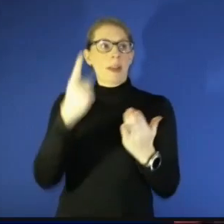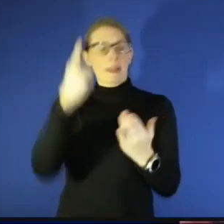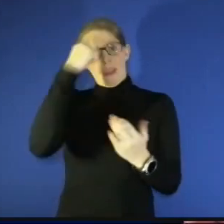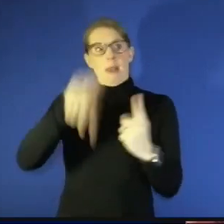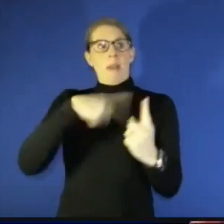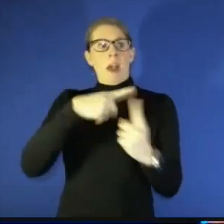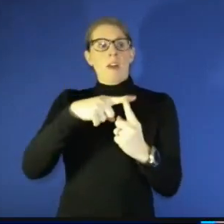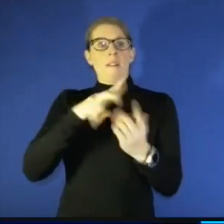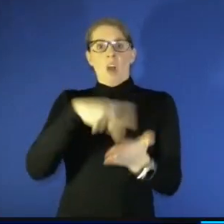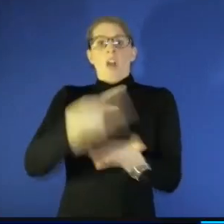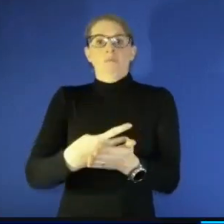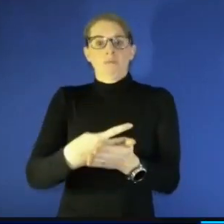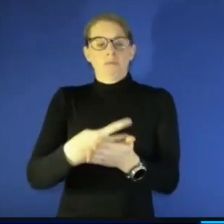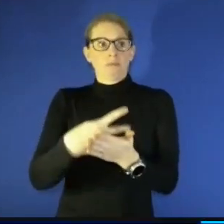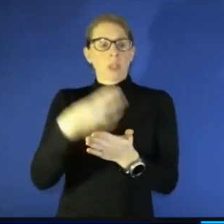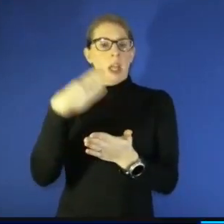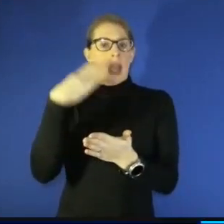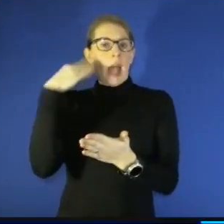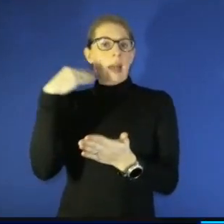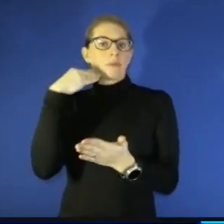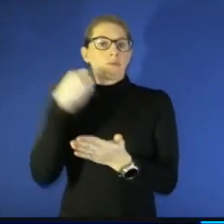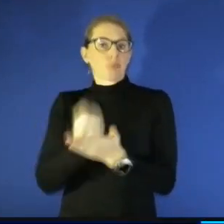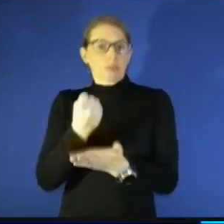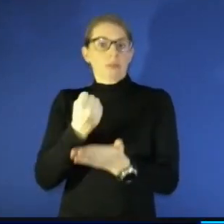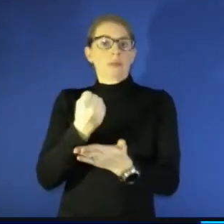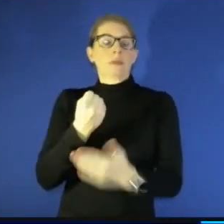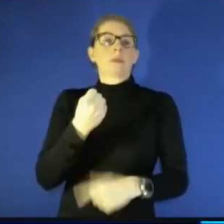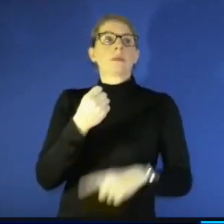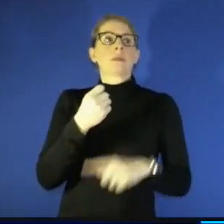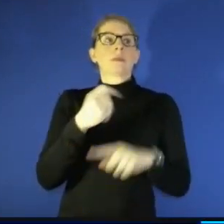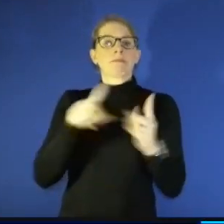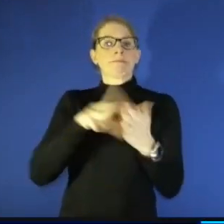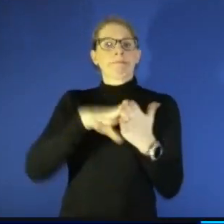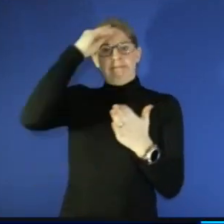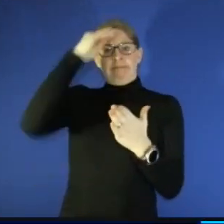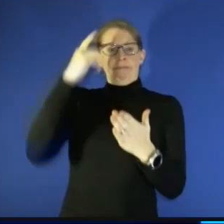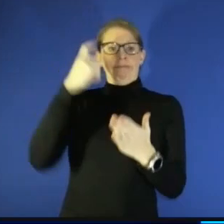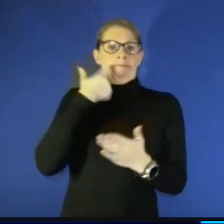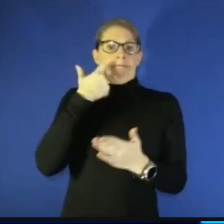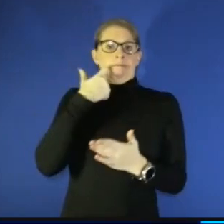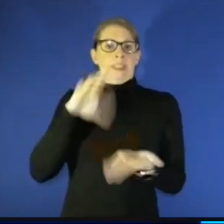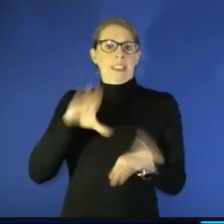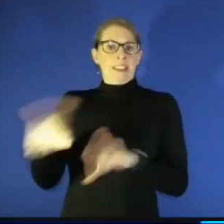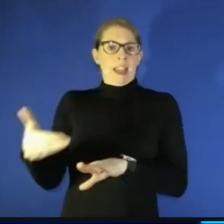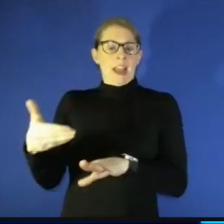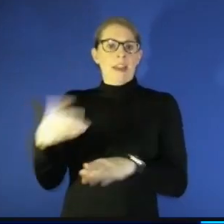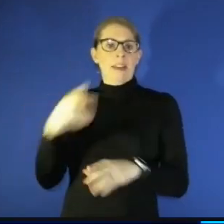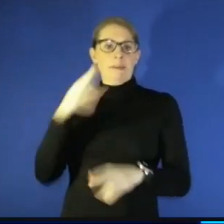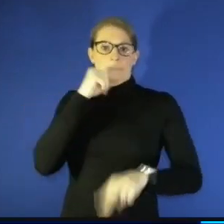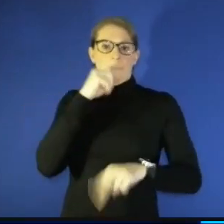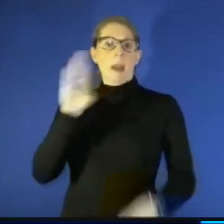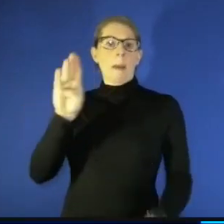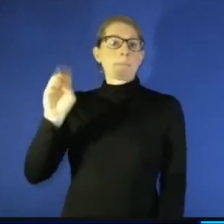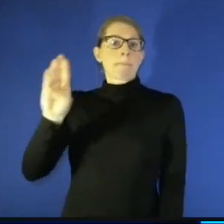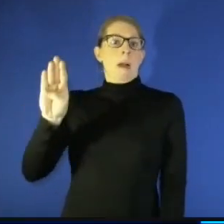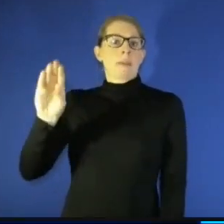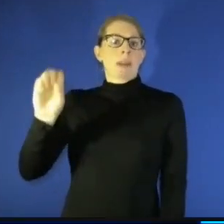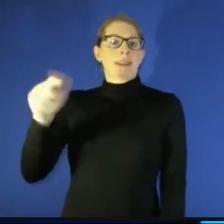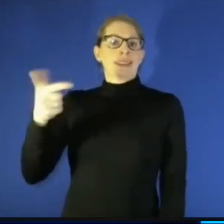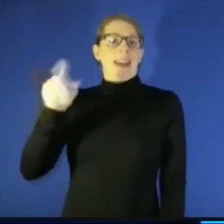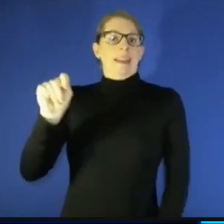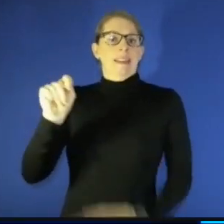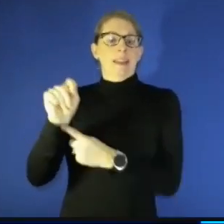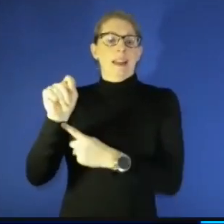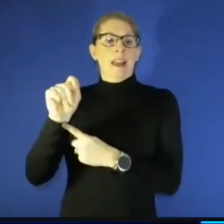your head. But as we've learned in the recent news of the death of comedian and actor Bob Sagat, that hit could lead to a